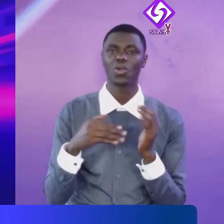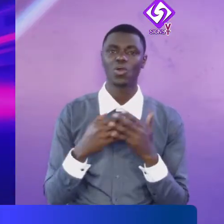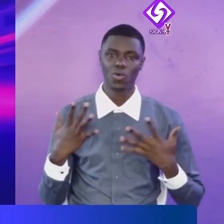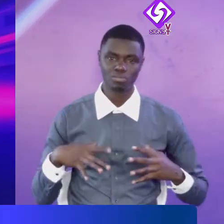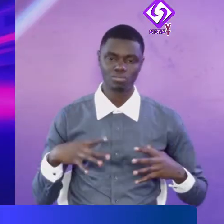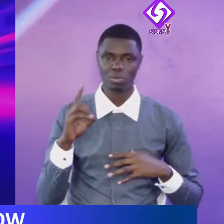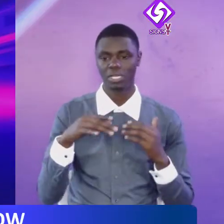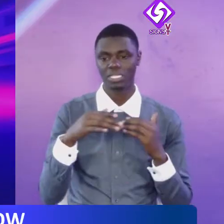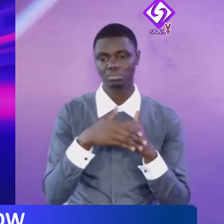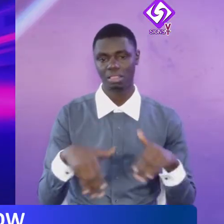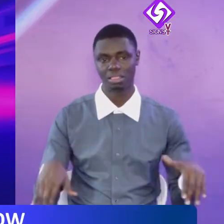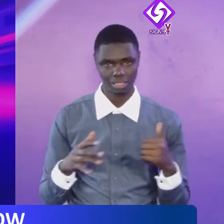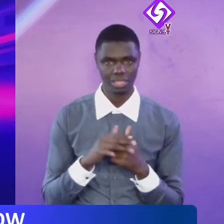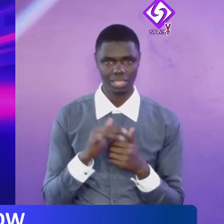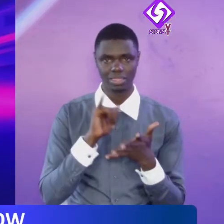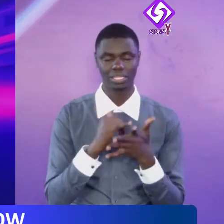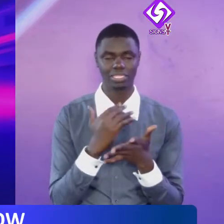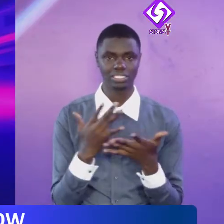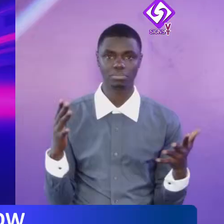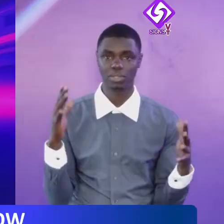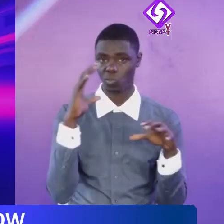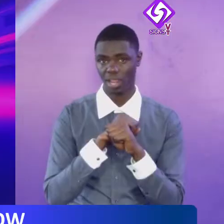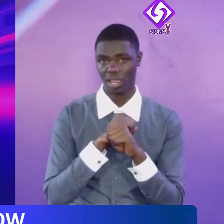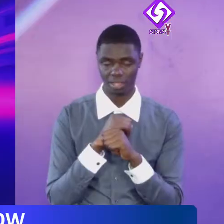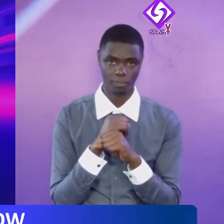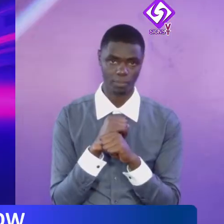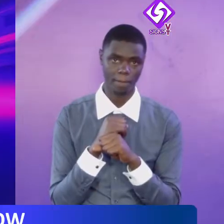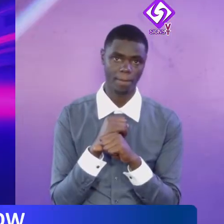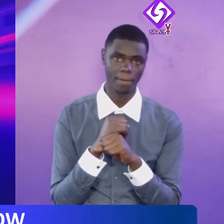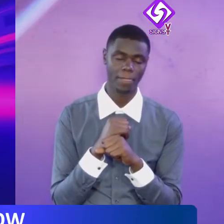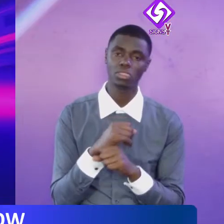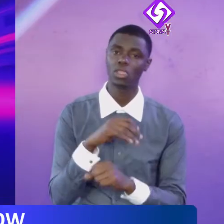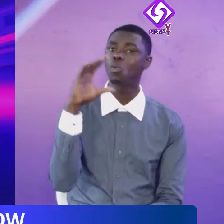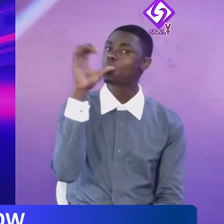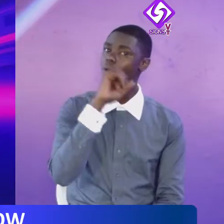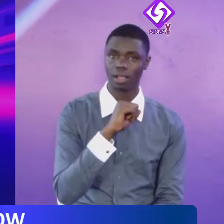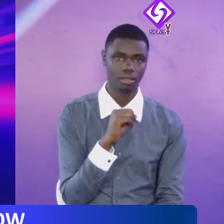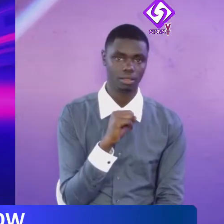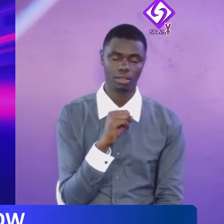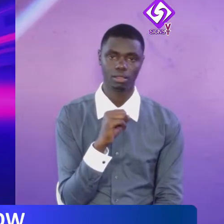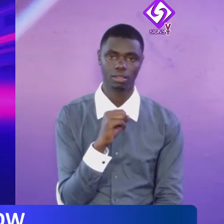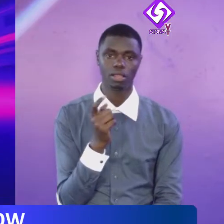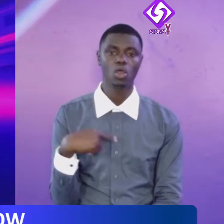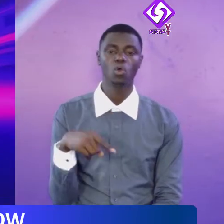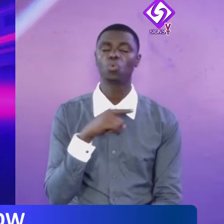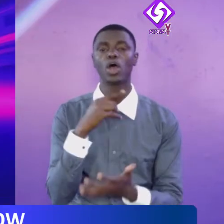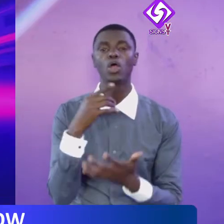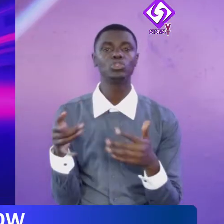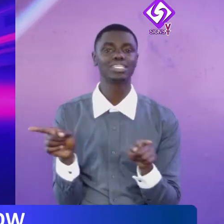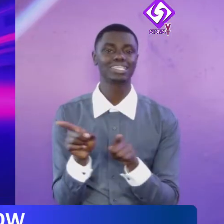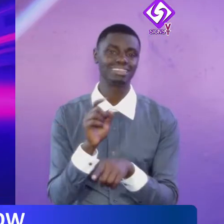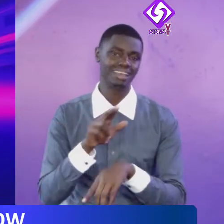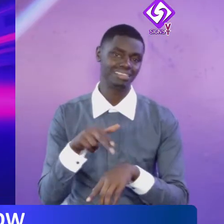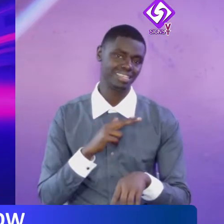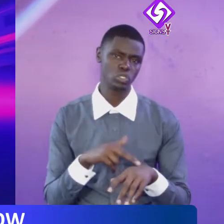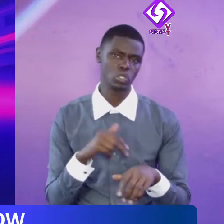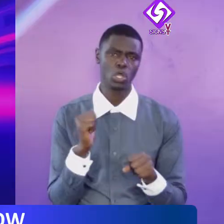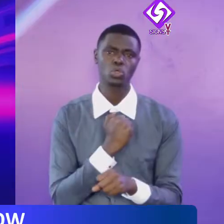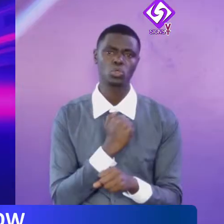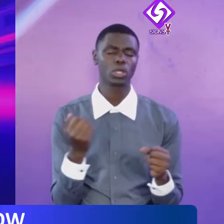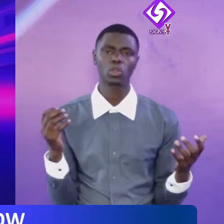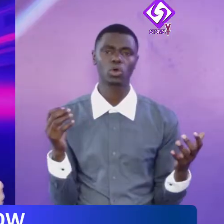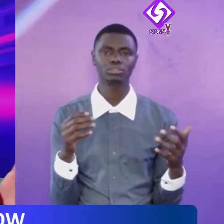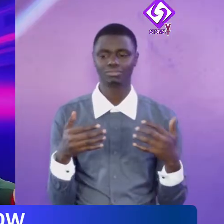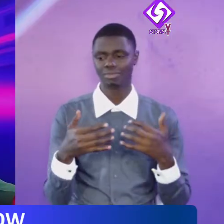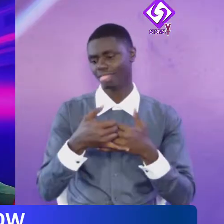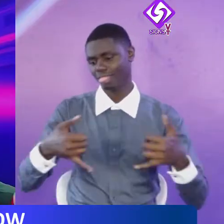take, and I think that is something that we lack as we are losing it. That you cannot put a line between